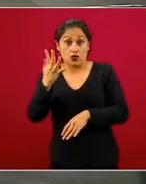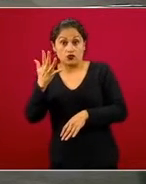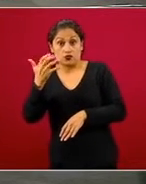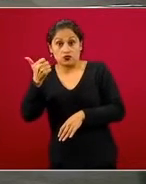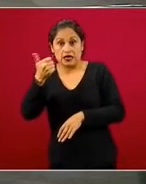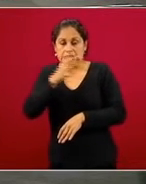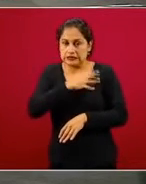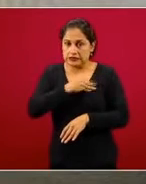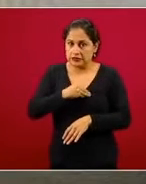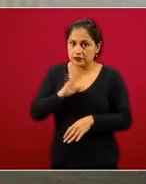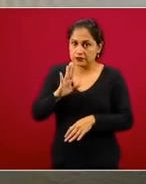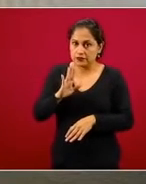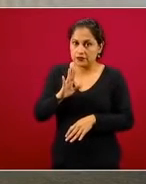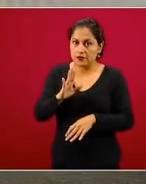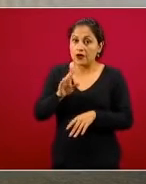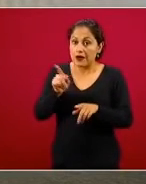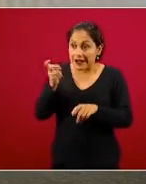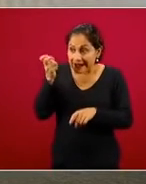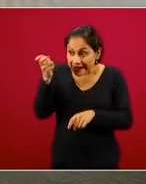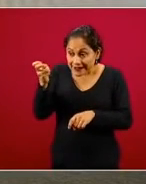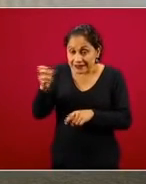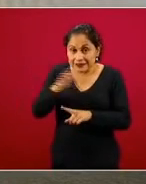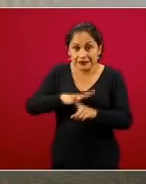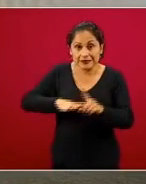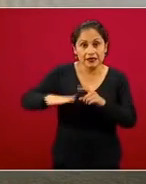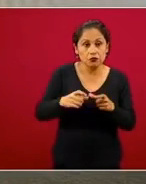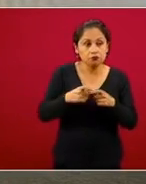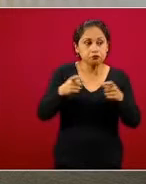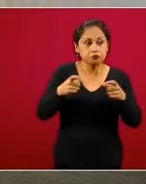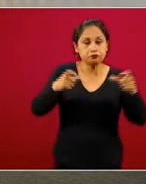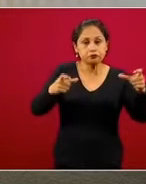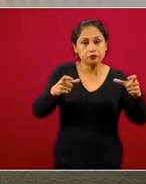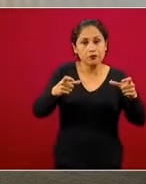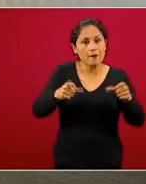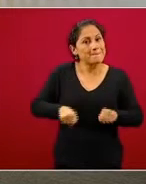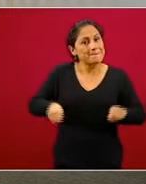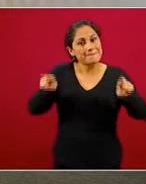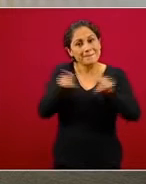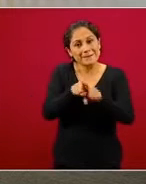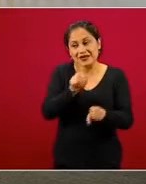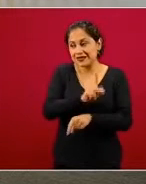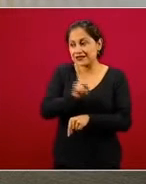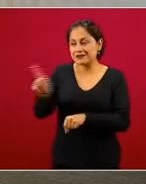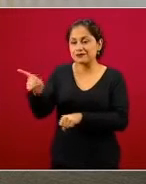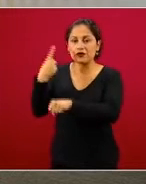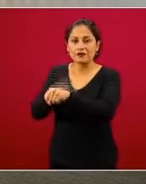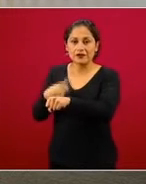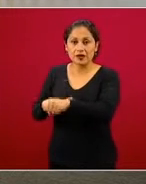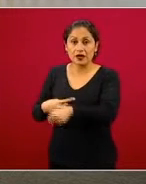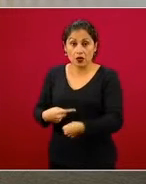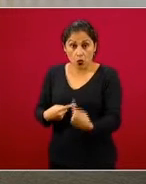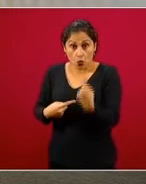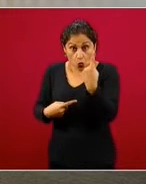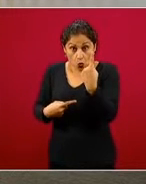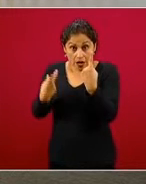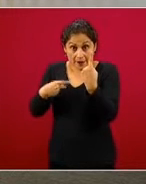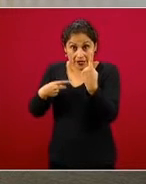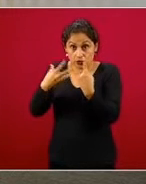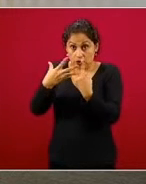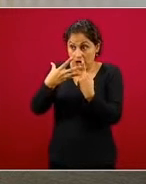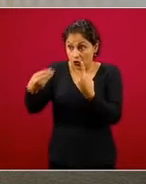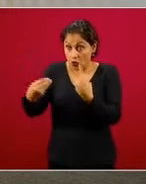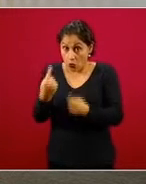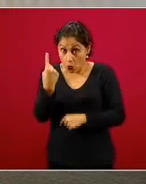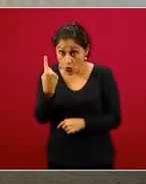but the populations are growing. So the same thing happens with infectious diseases. One person produces